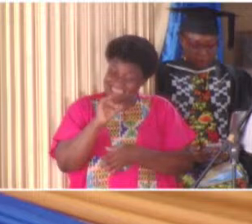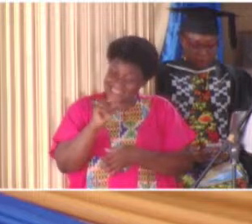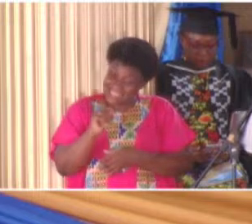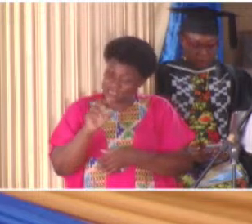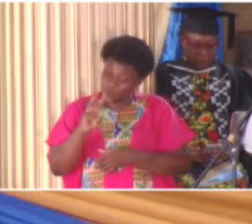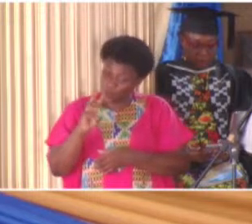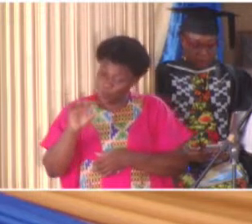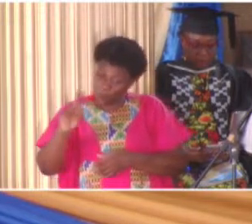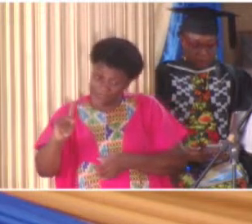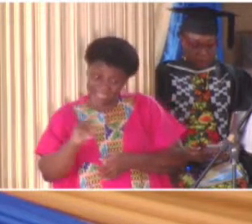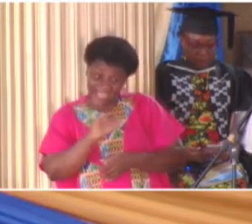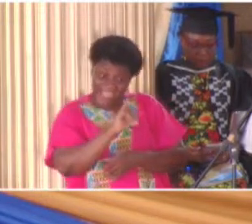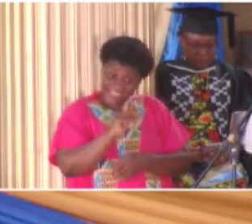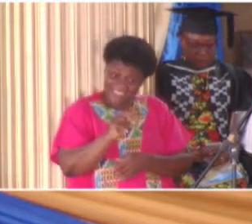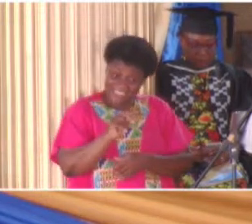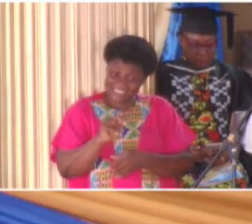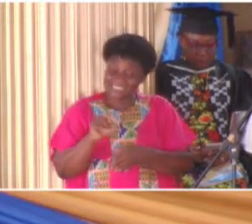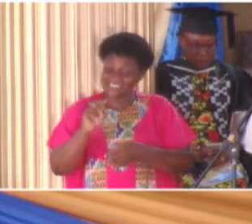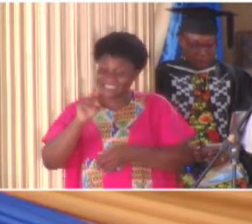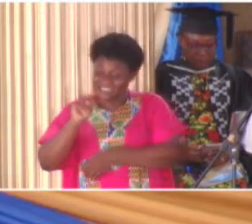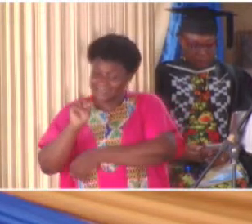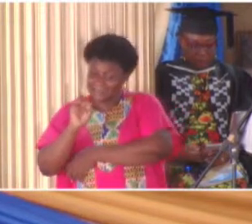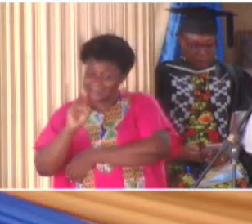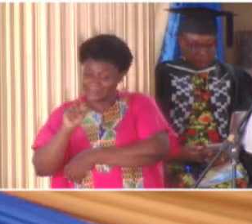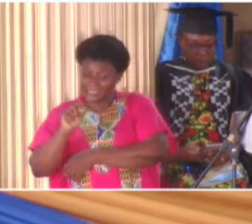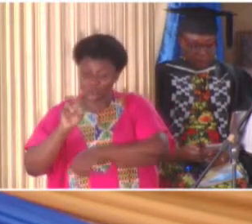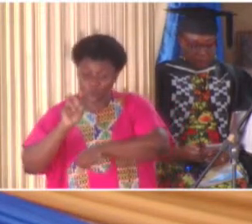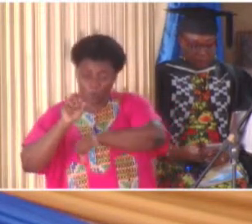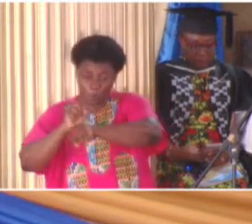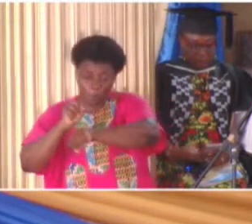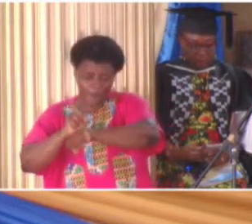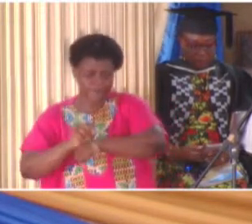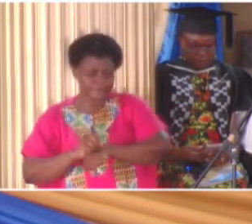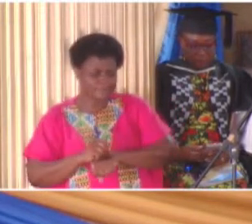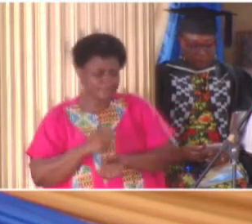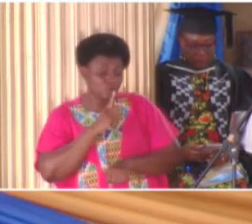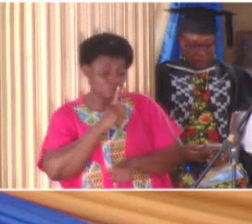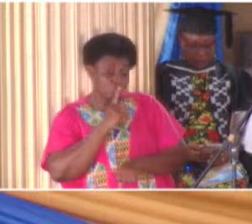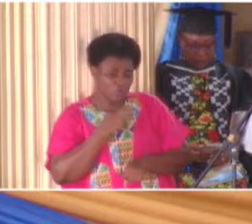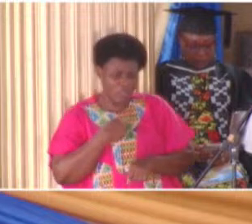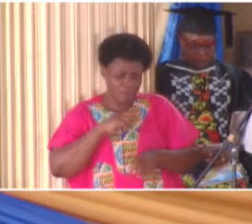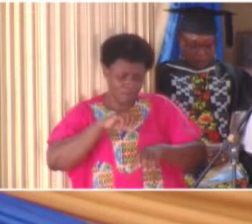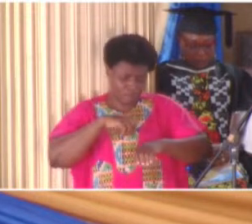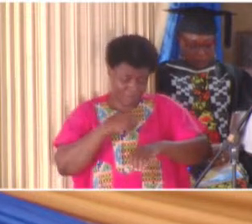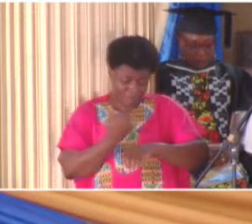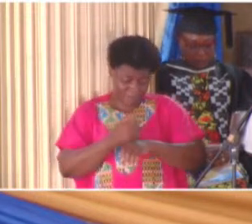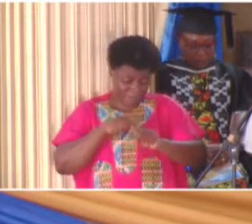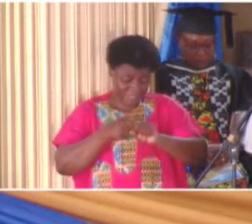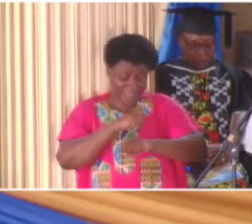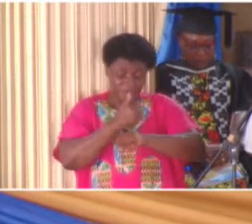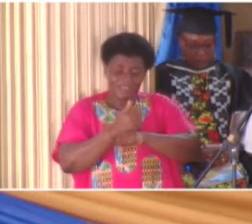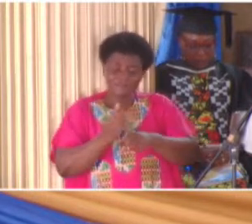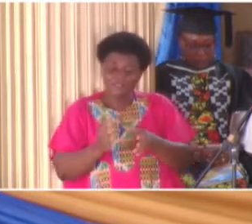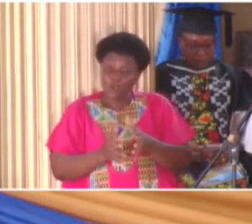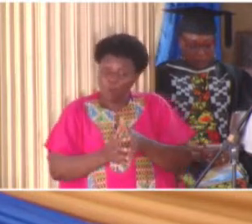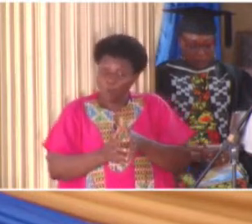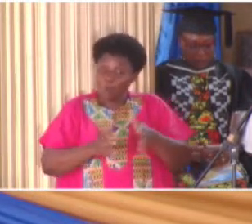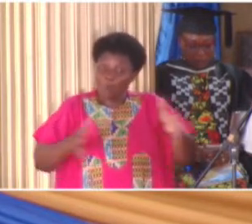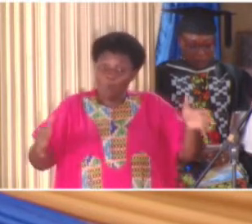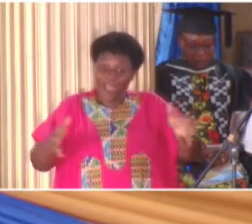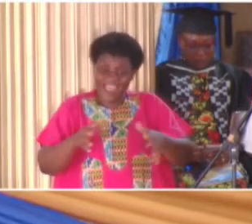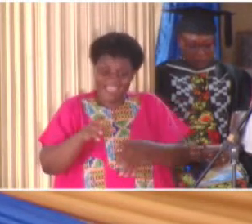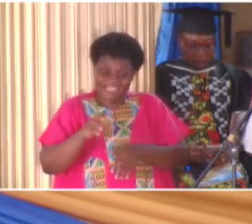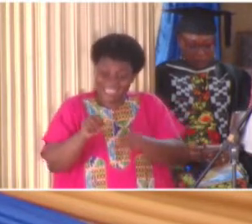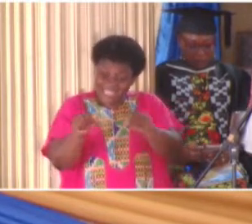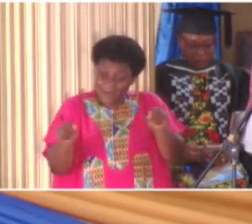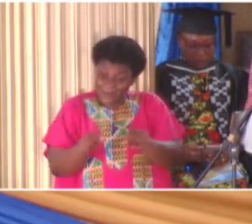IT networking company. I was tasked with the job of establishing a wide area wireless network